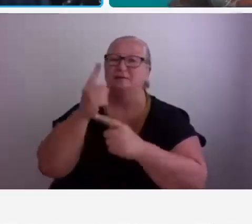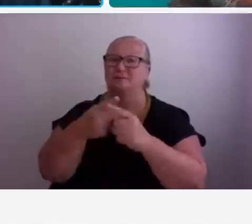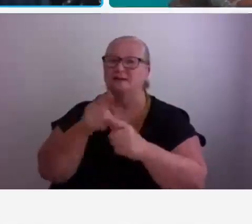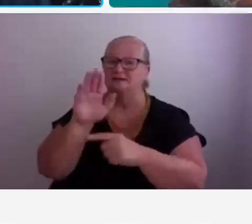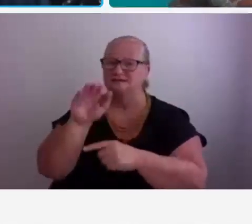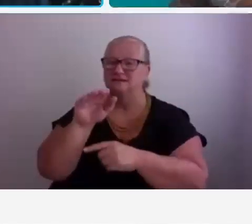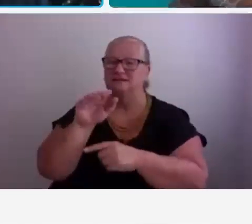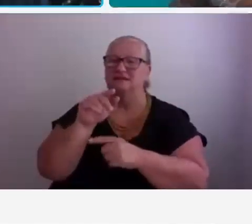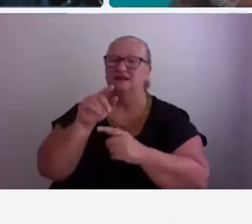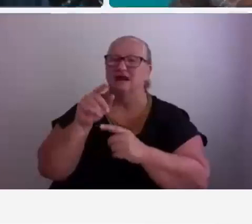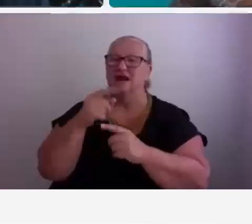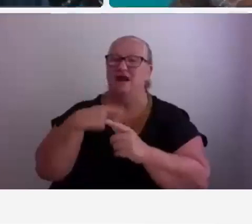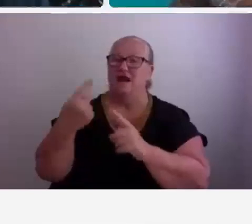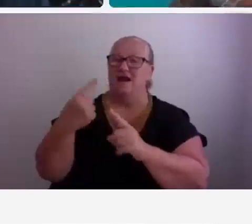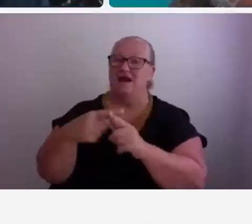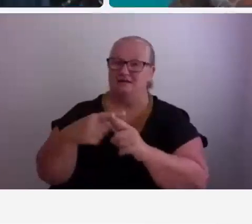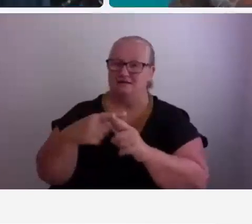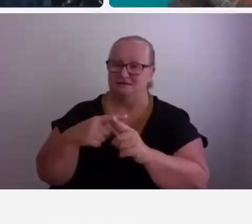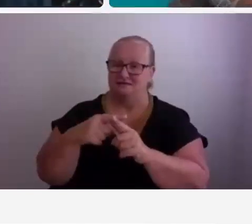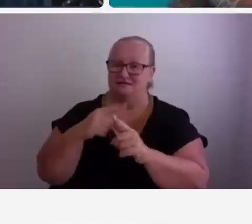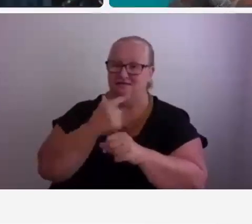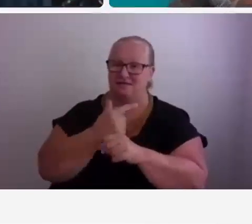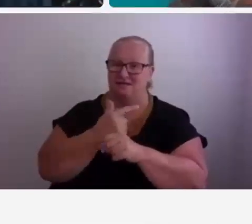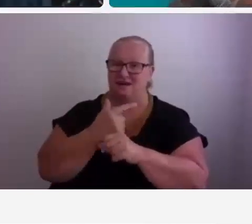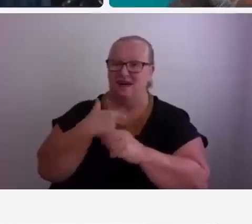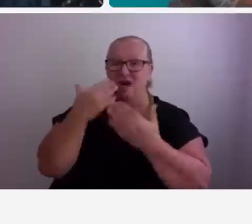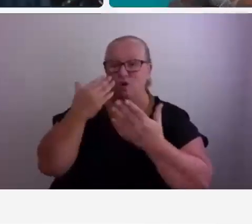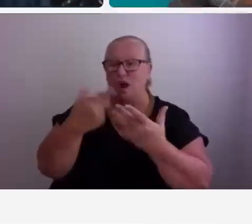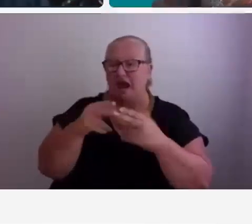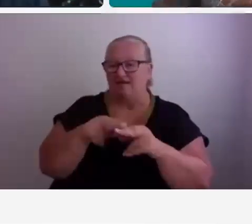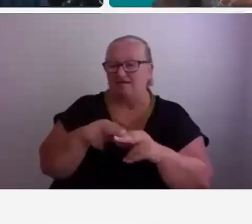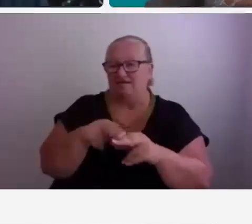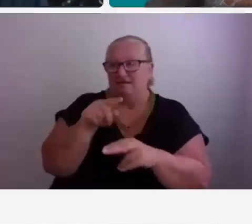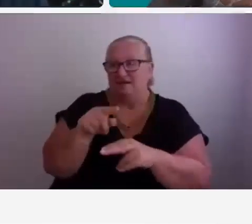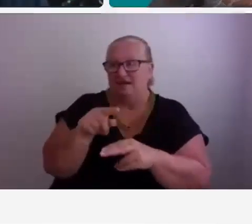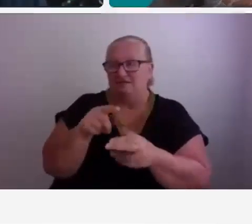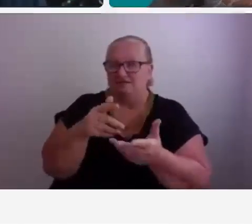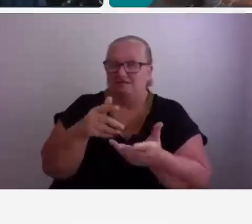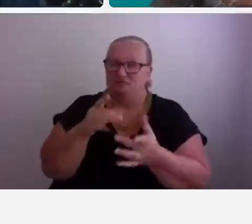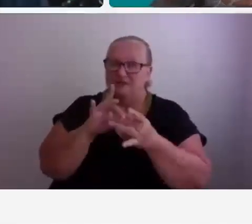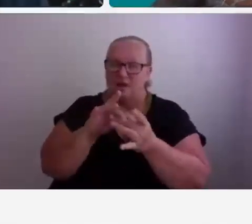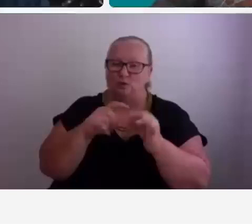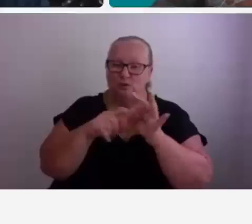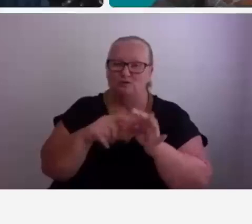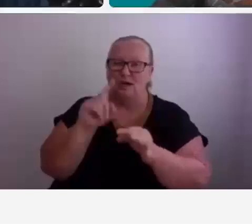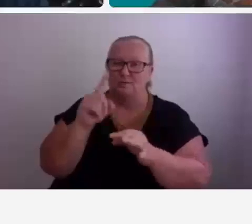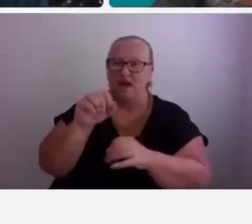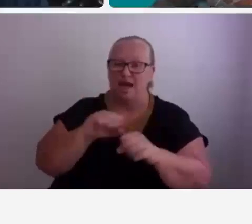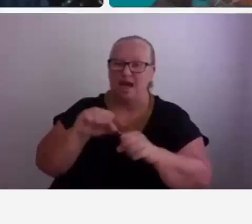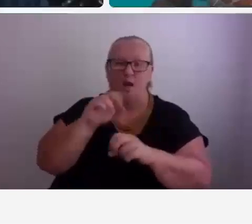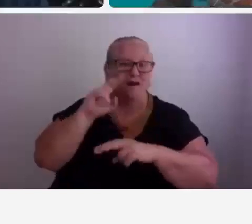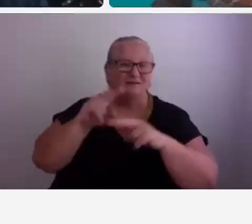you don't mind. So I don't know if this partly goes to the question, but our